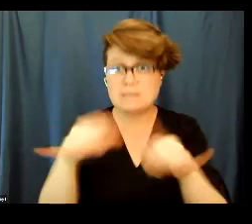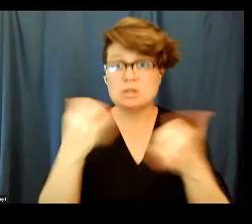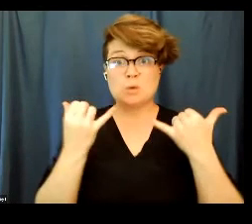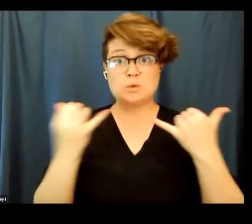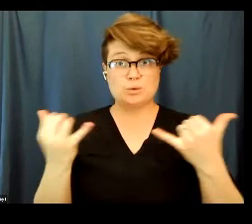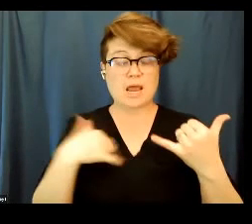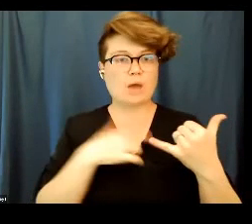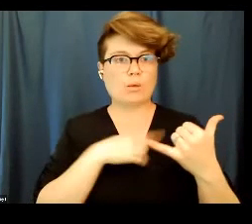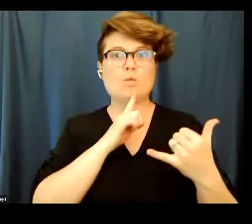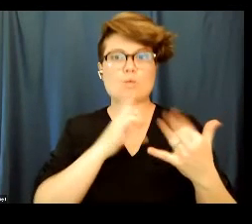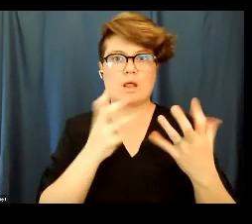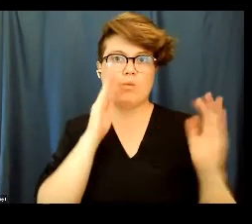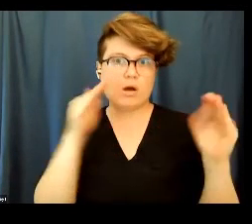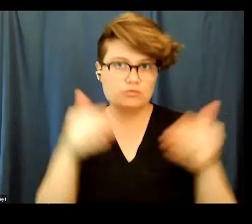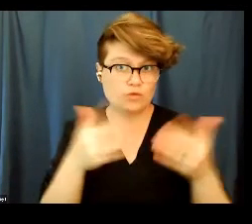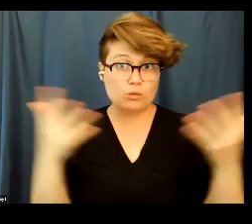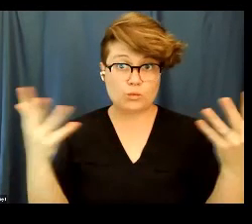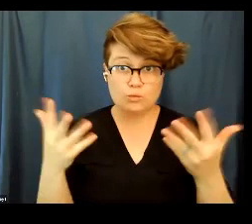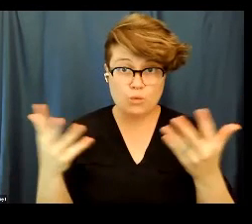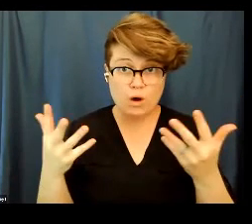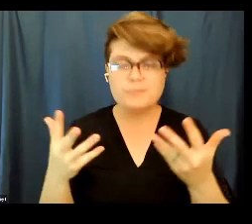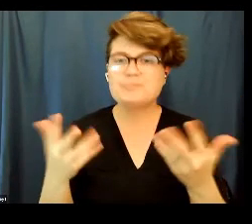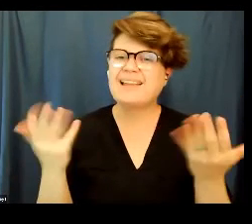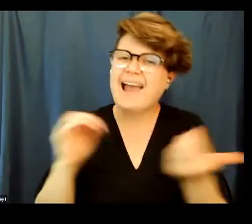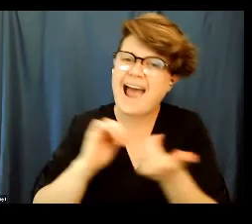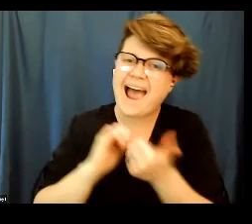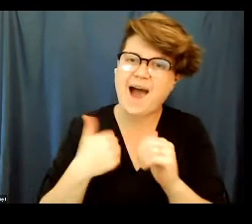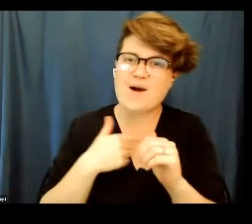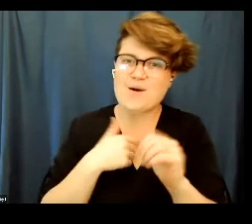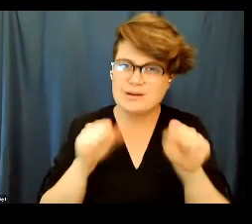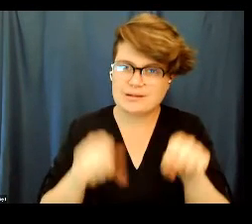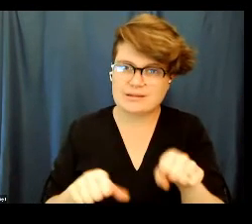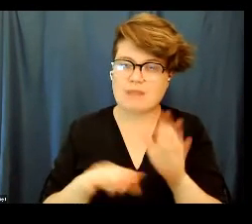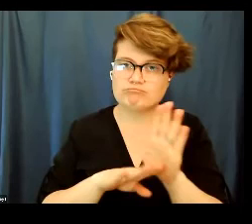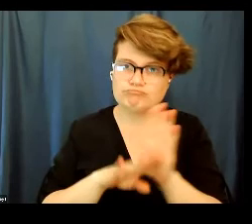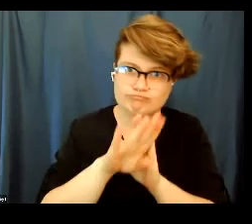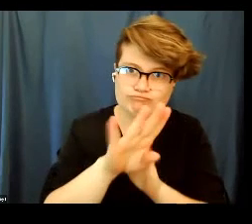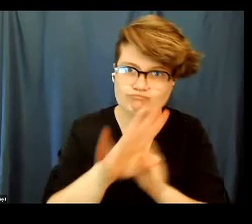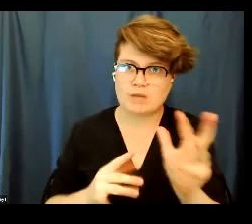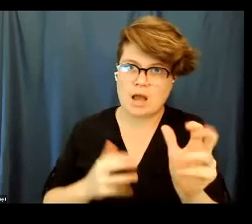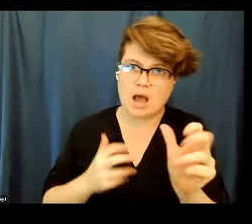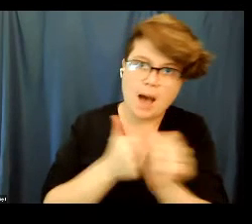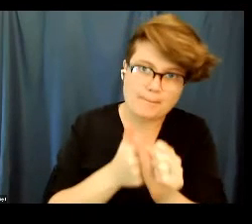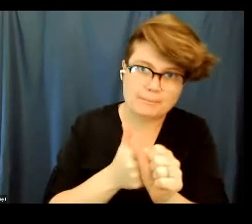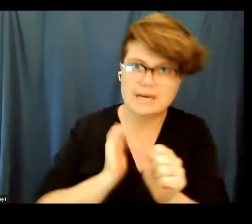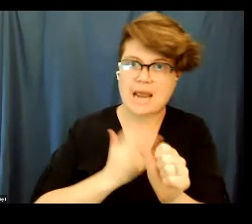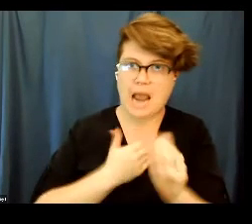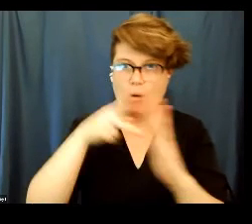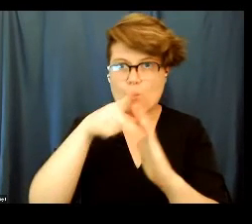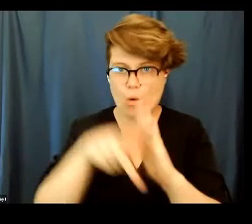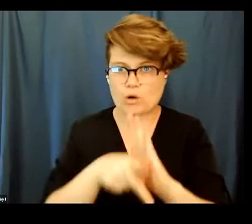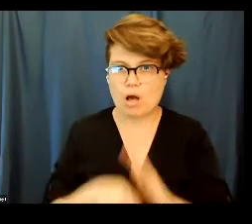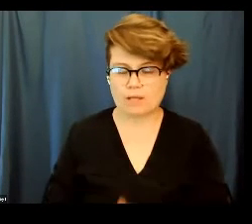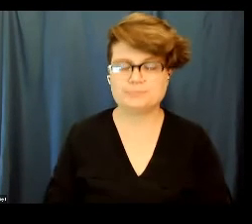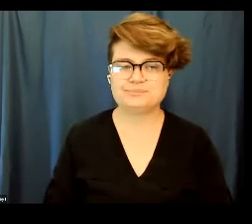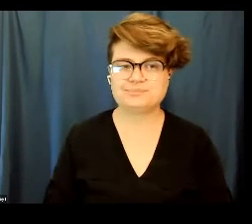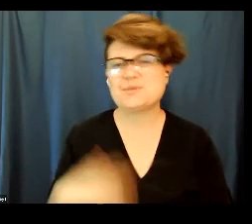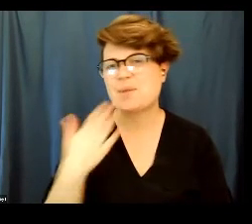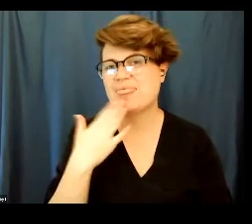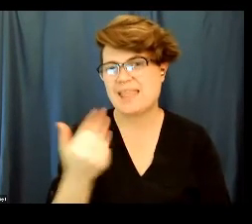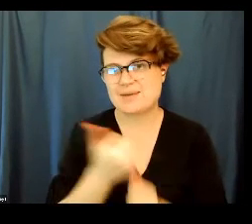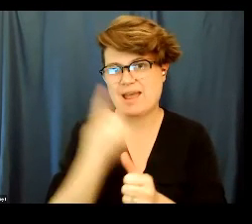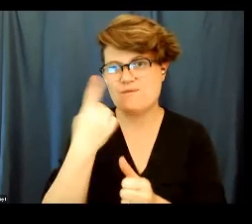on what we can do to update or develop that protocol. So thank you everyone